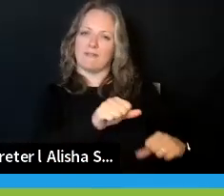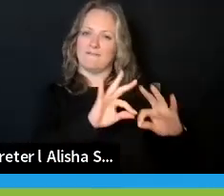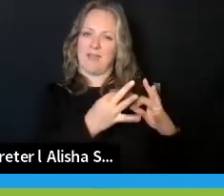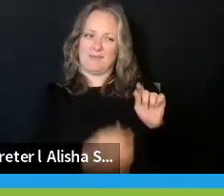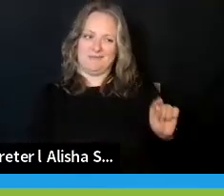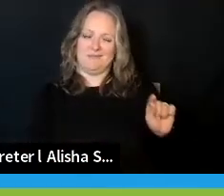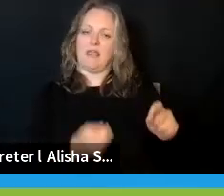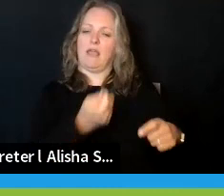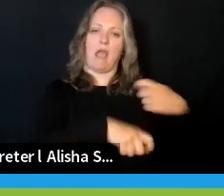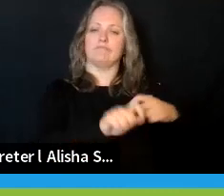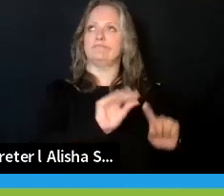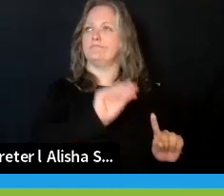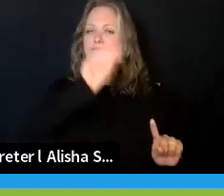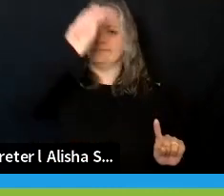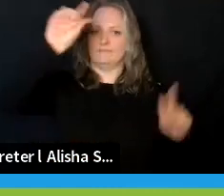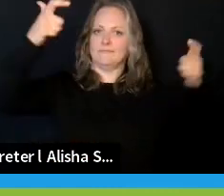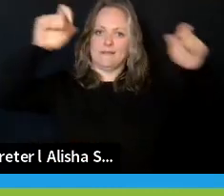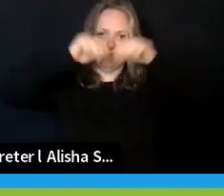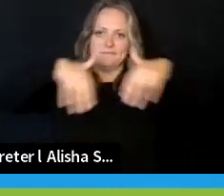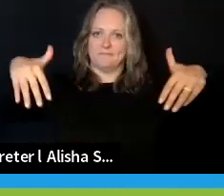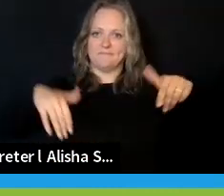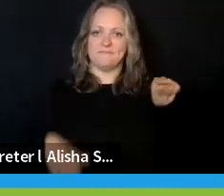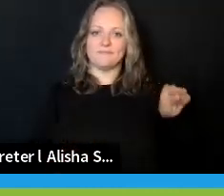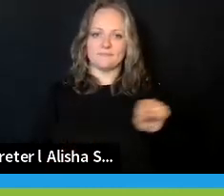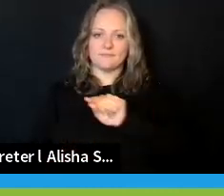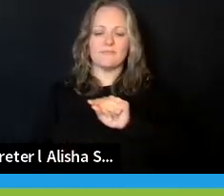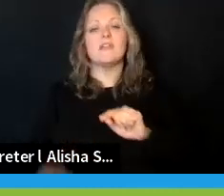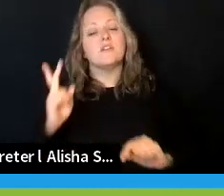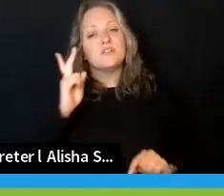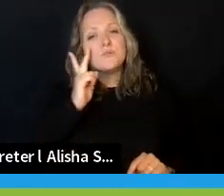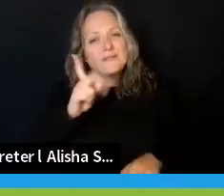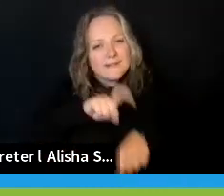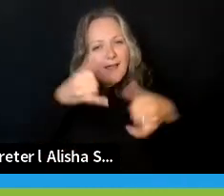And that showed up in that timeline where we expanded from